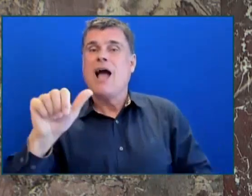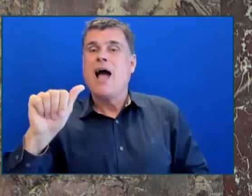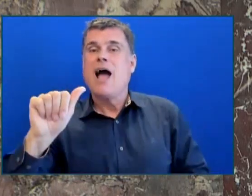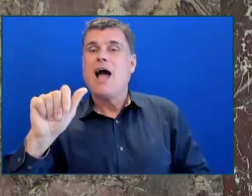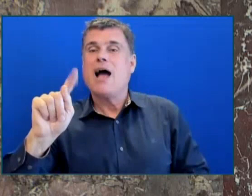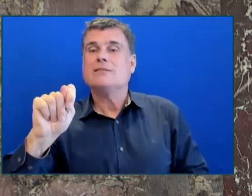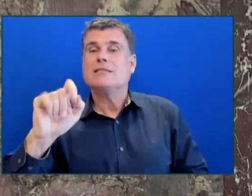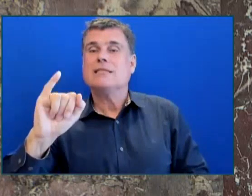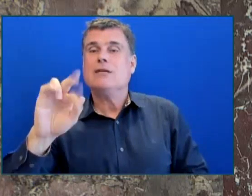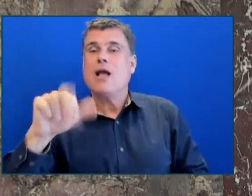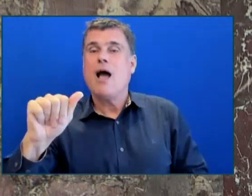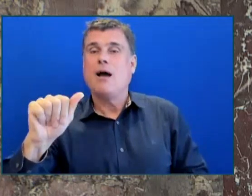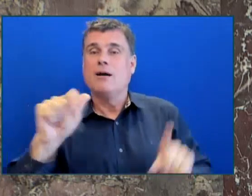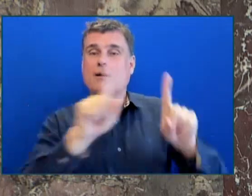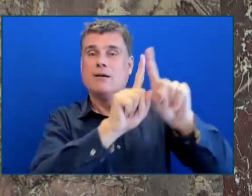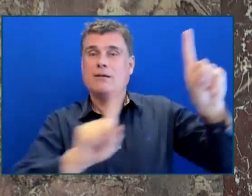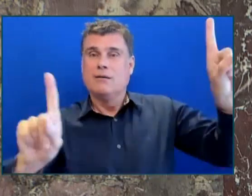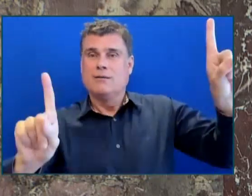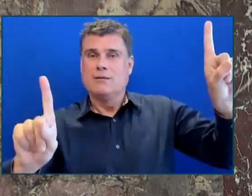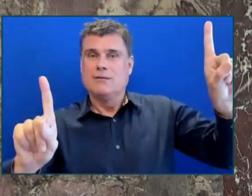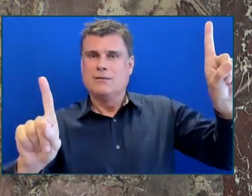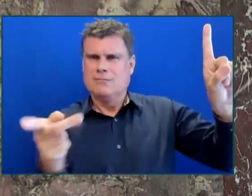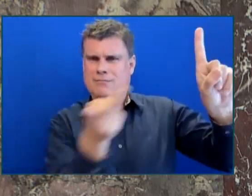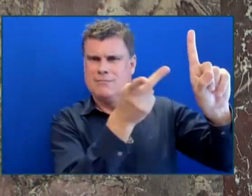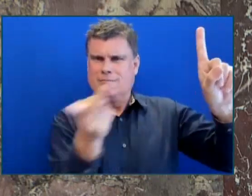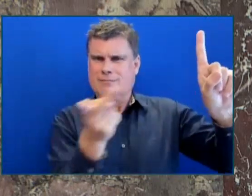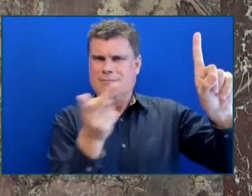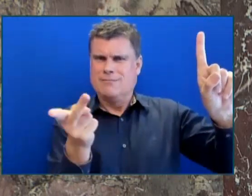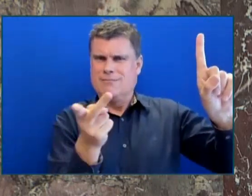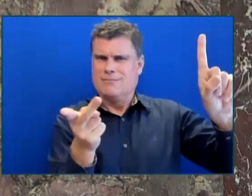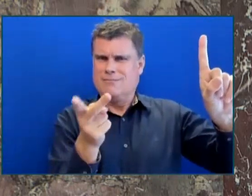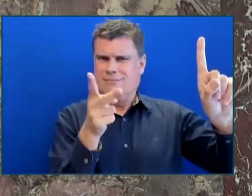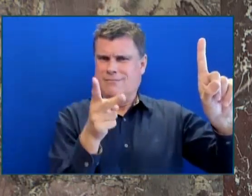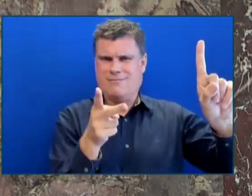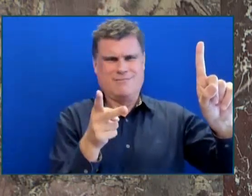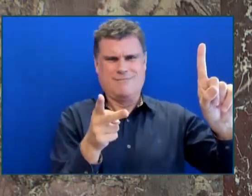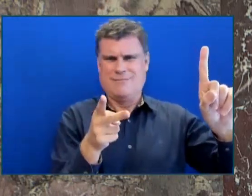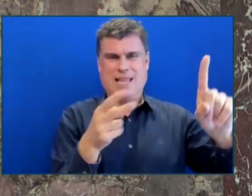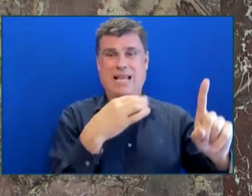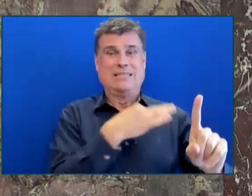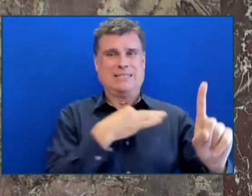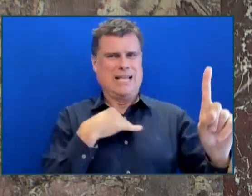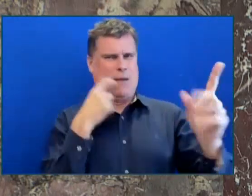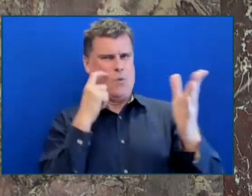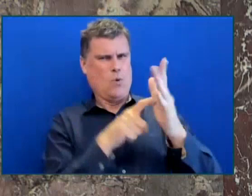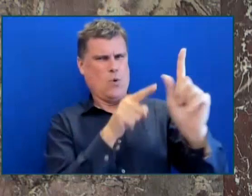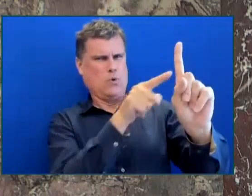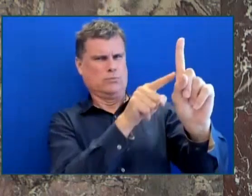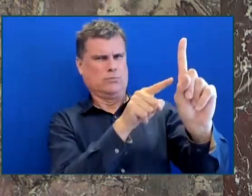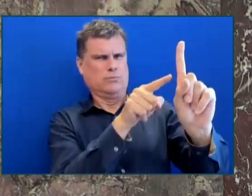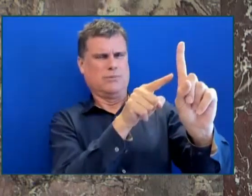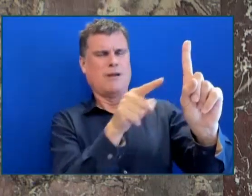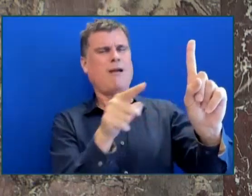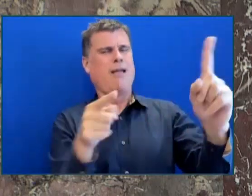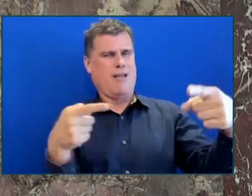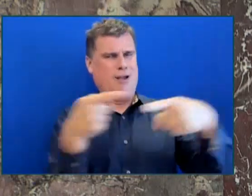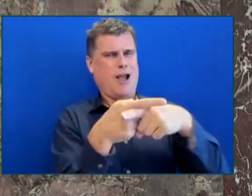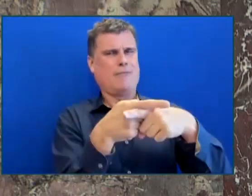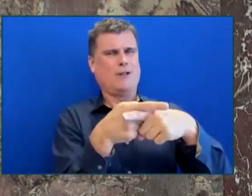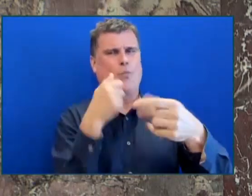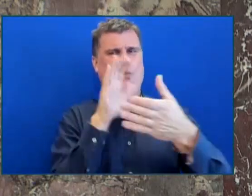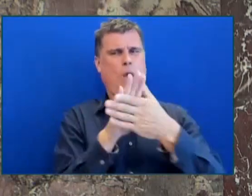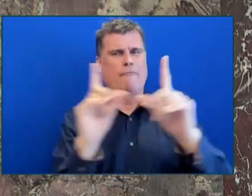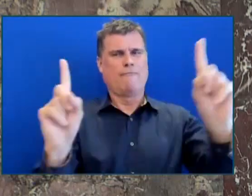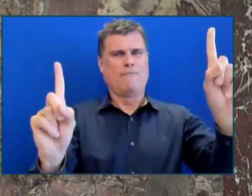was that wasn't happening. They provided information to me that was a profound concern. It was provided through the Public